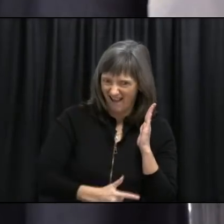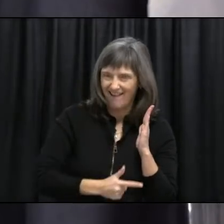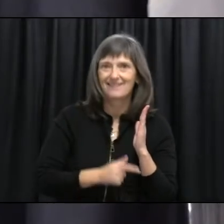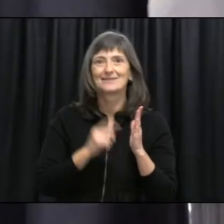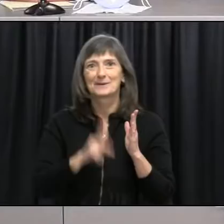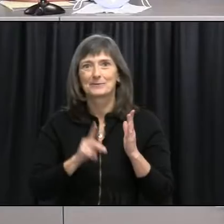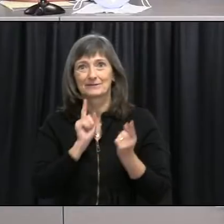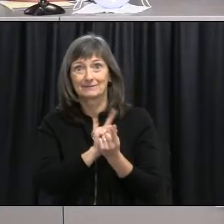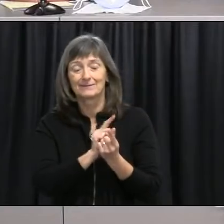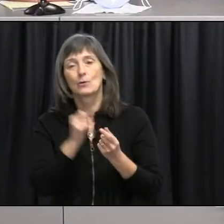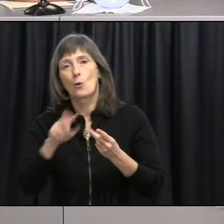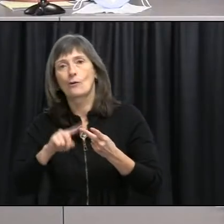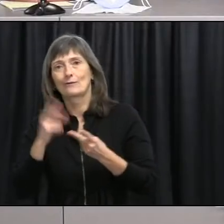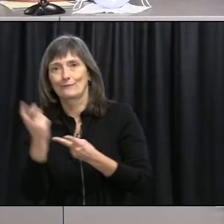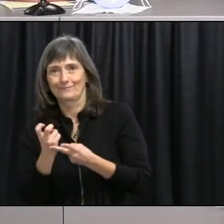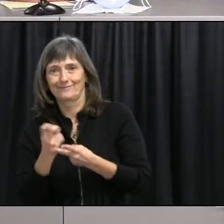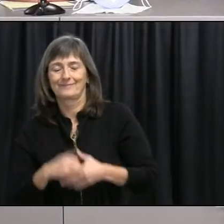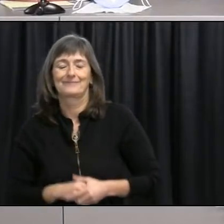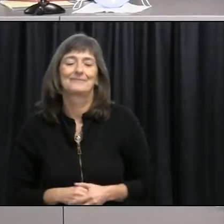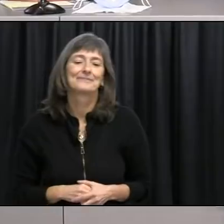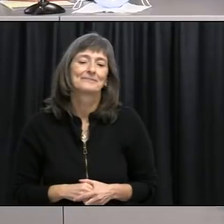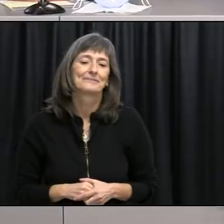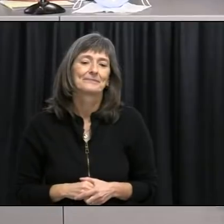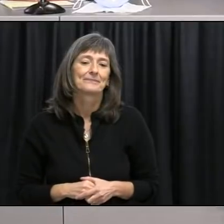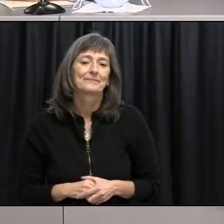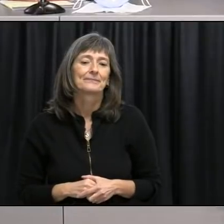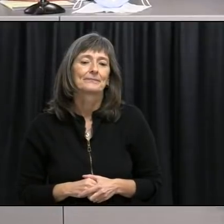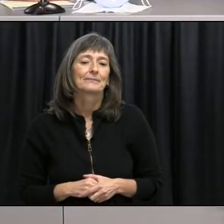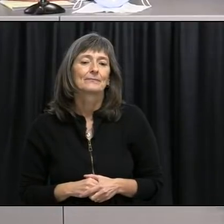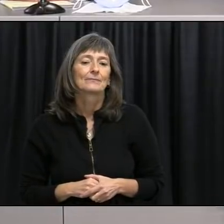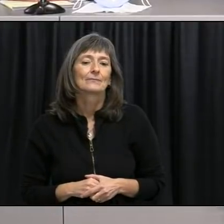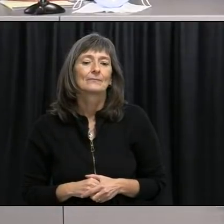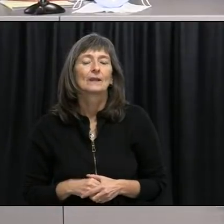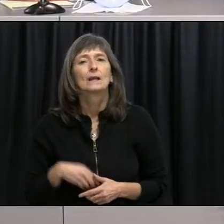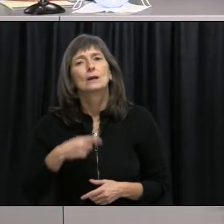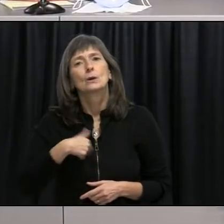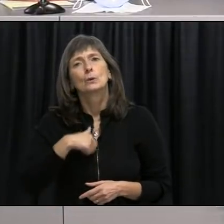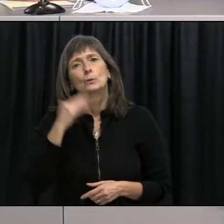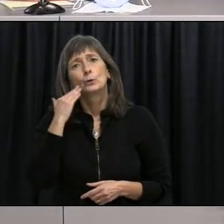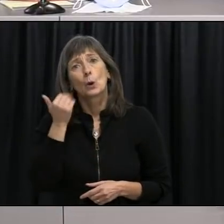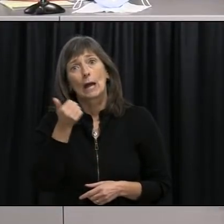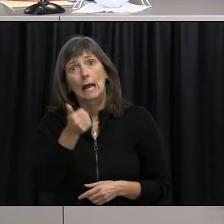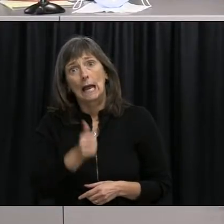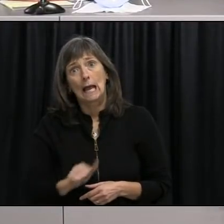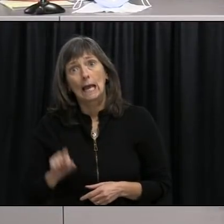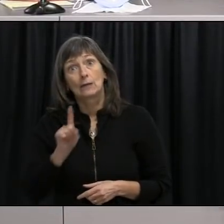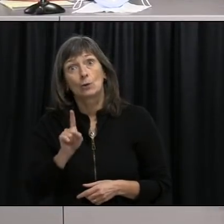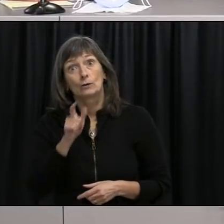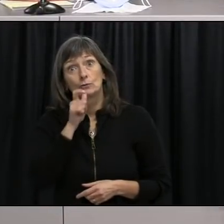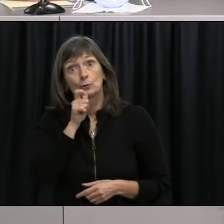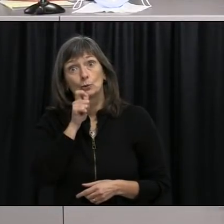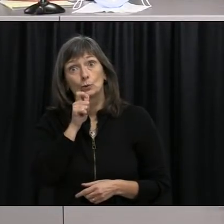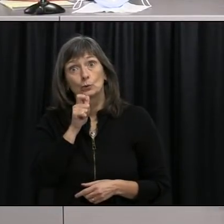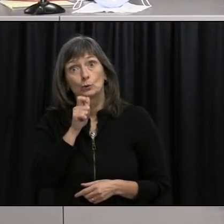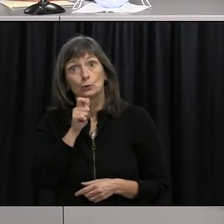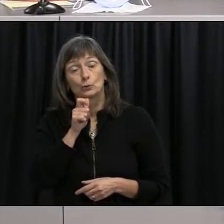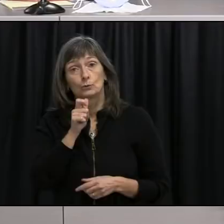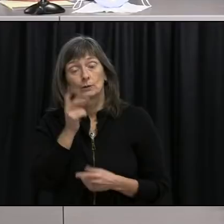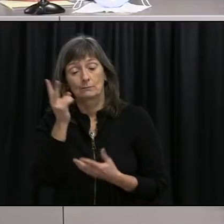And as a follow-up, do we know if anyone in Newfoundland and Labrador who's tested positive is using the COVID